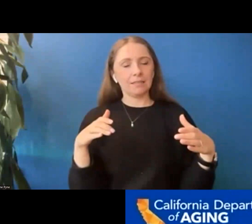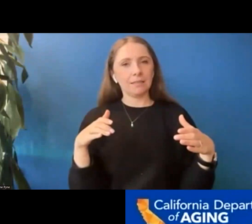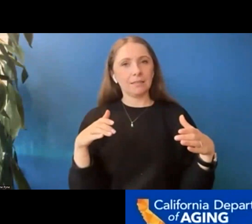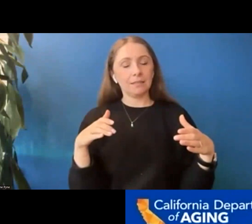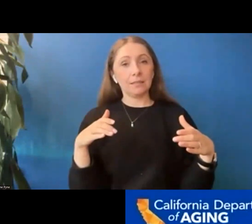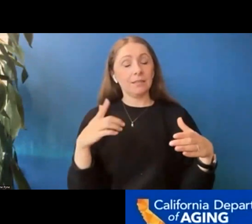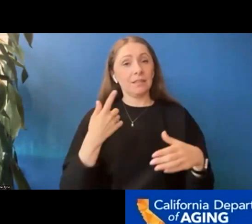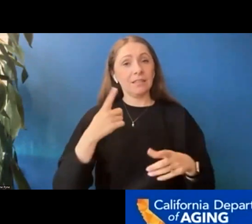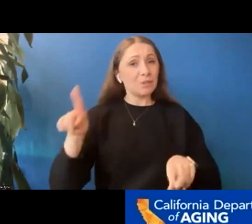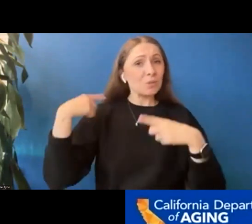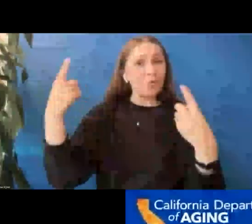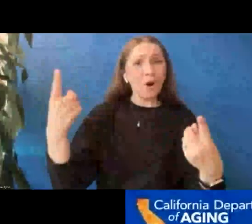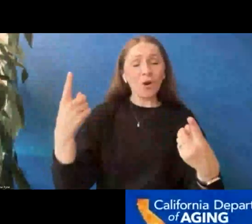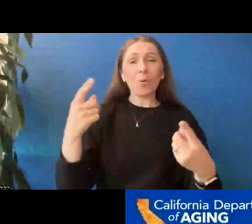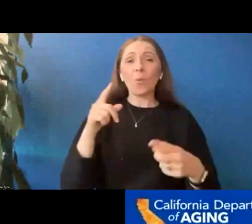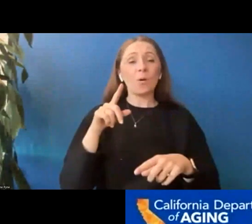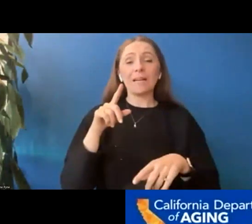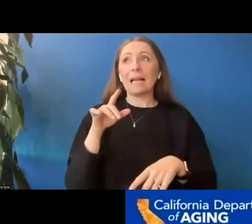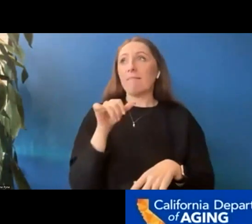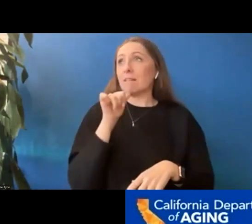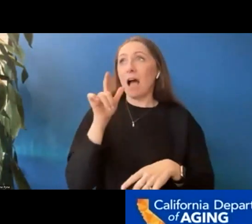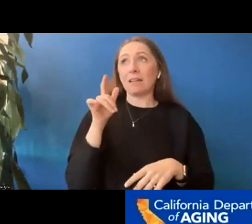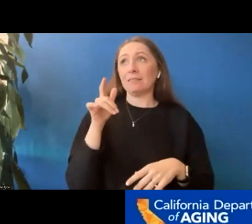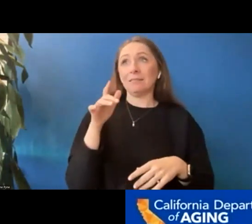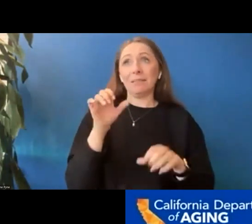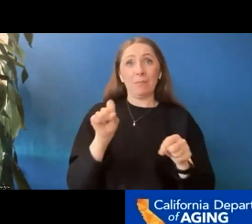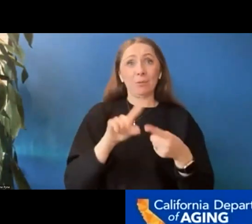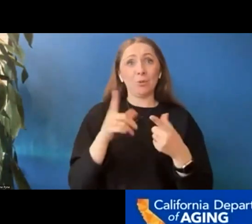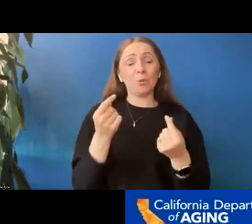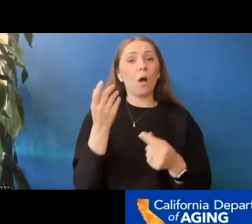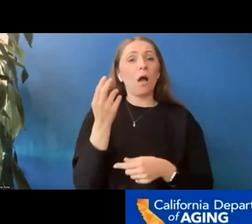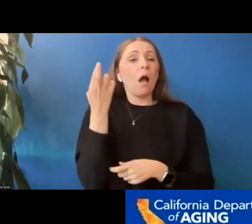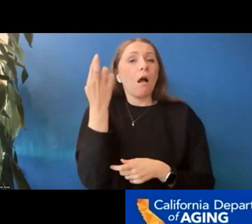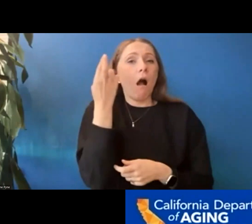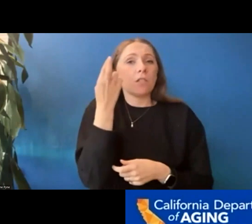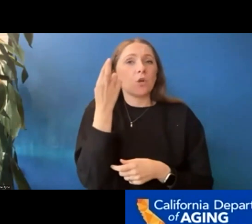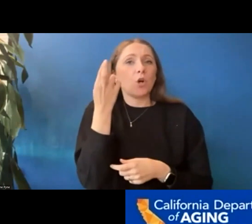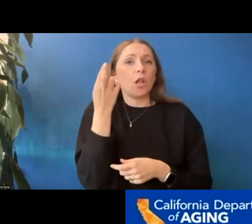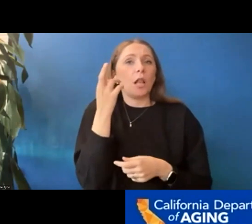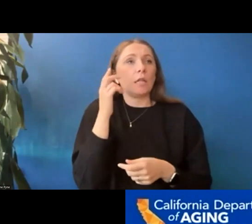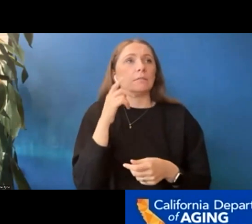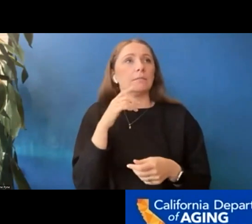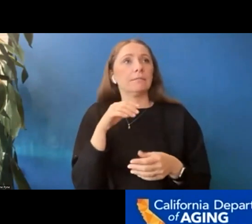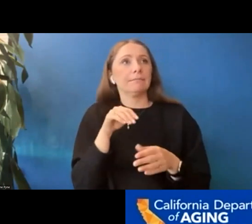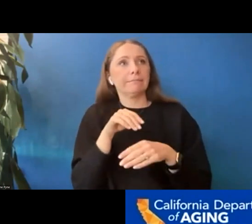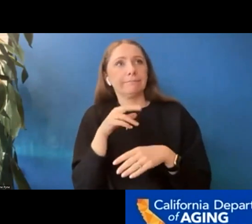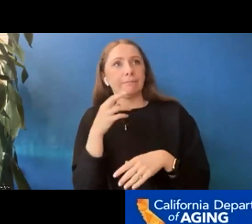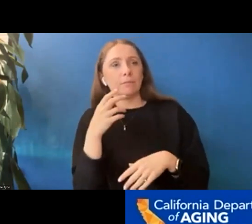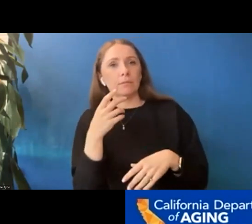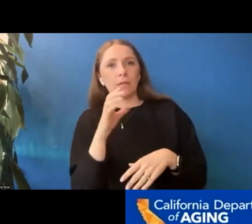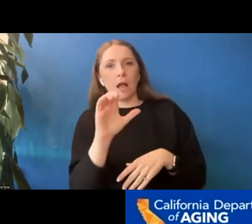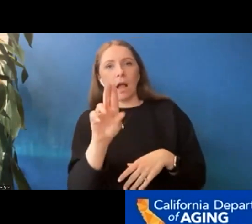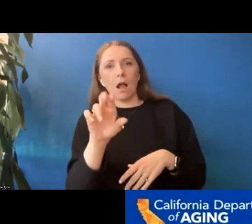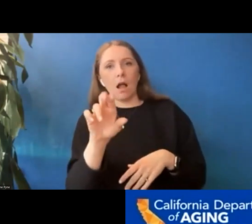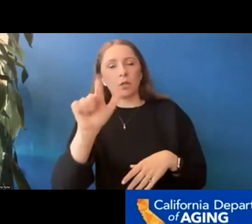haven't been able to do causal inference because we just don't have the data. And what you